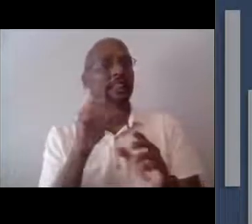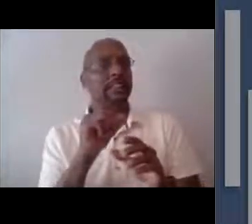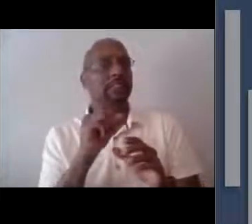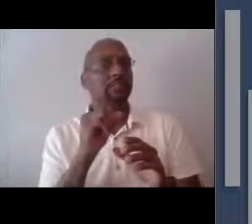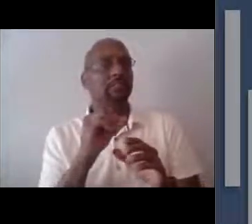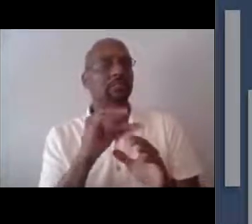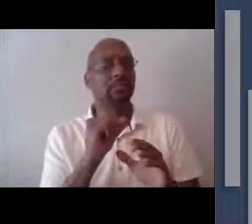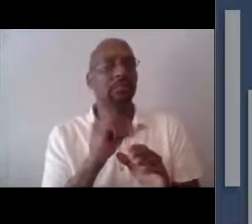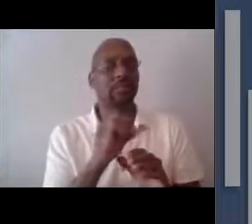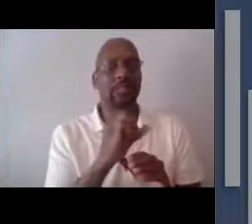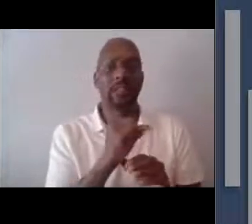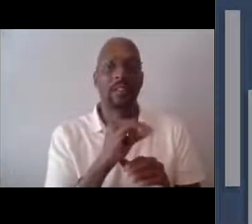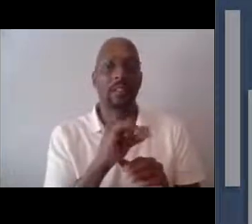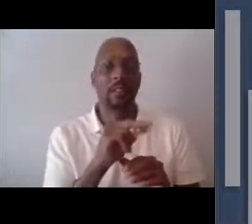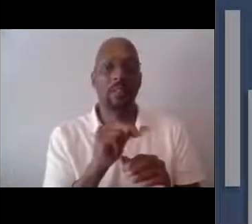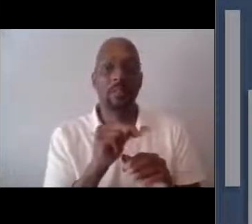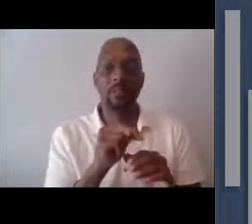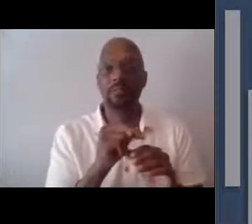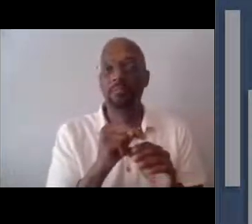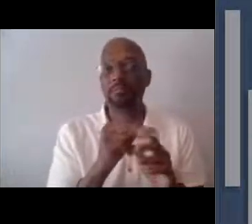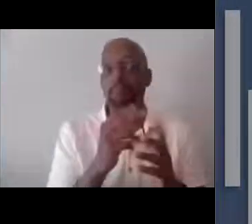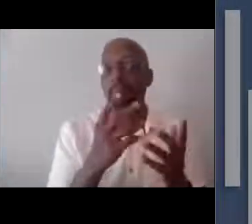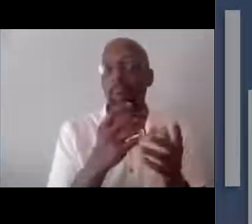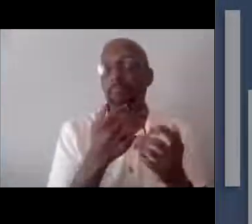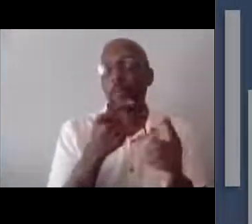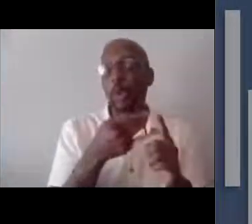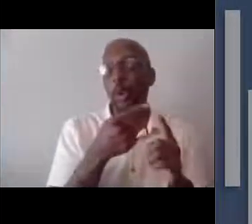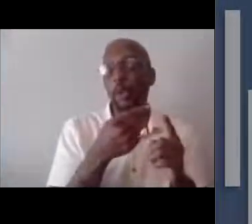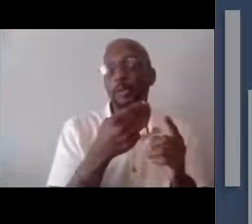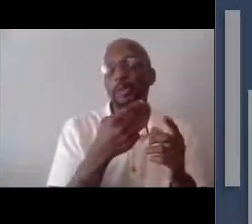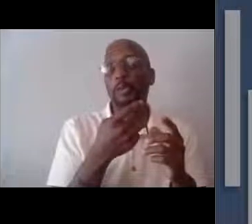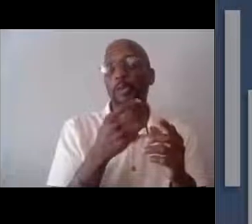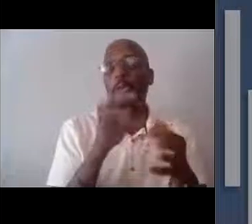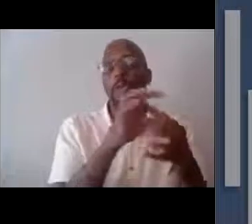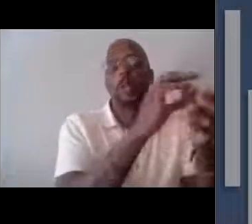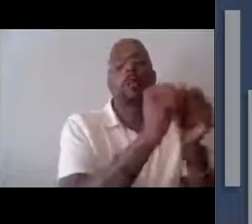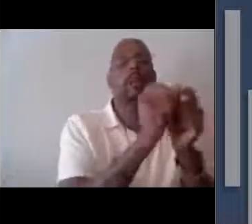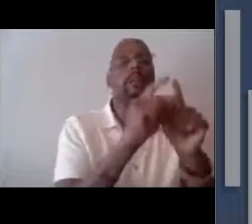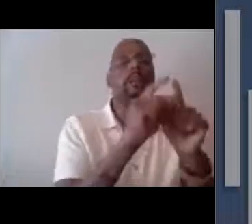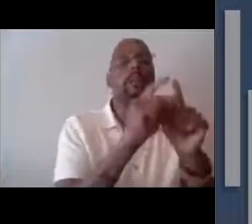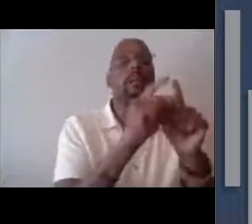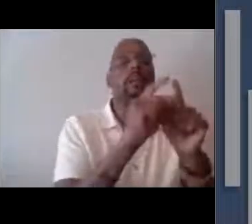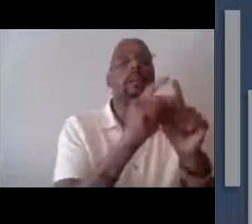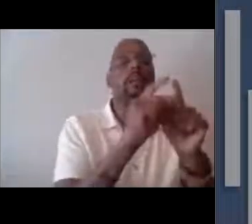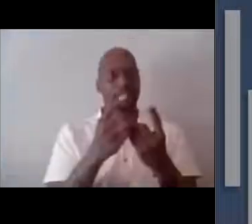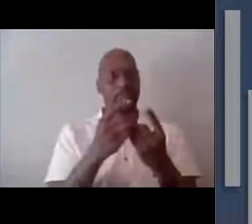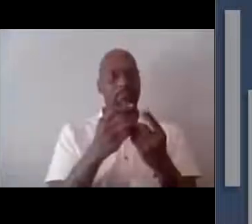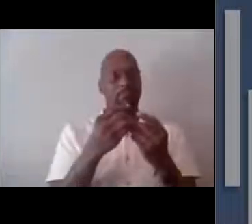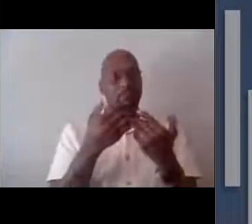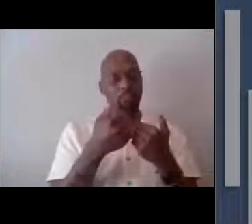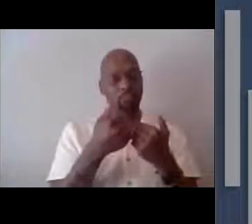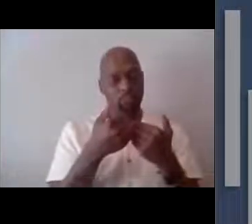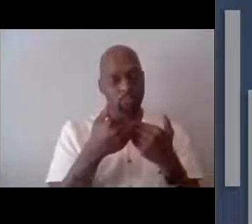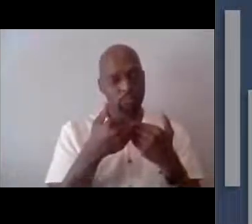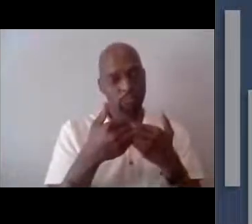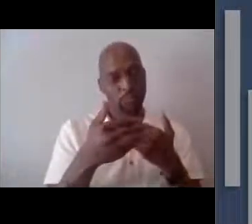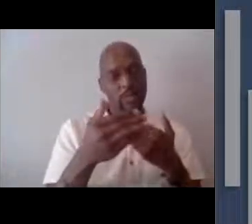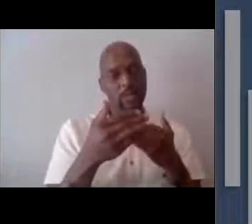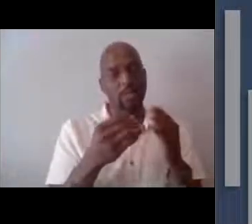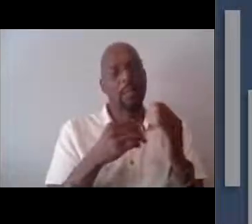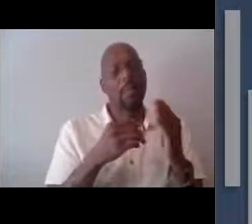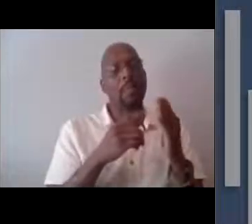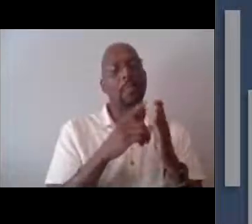then branching out with all of our districts to kind of do ongoing sessions, building those capacities with community-based organizations. So I